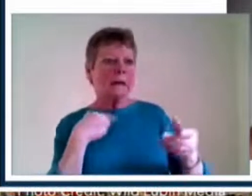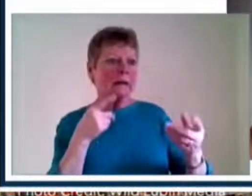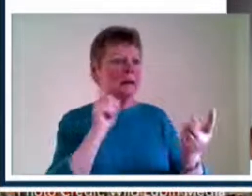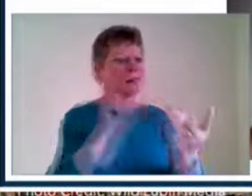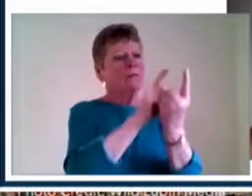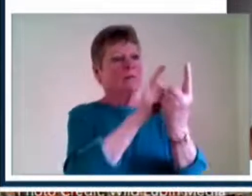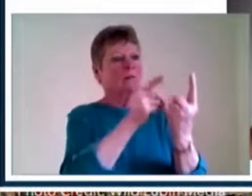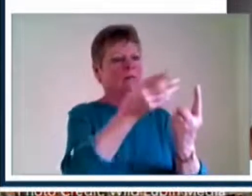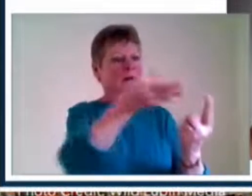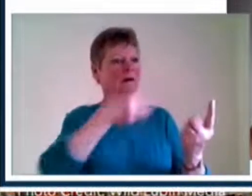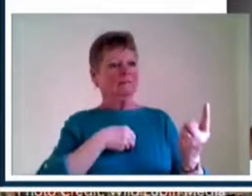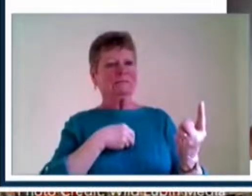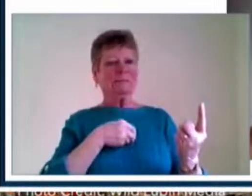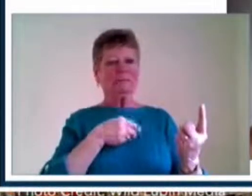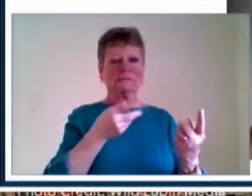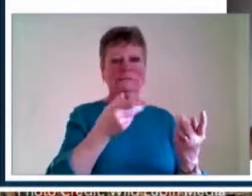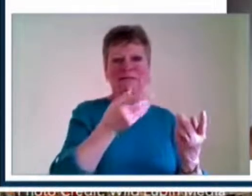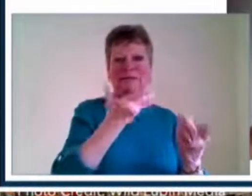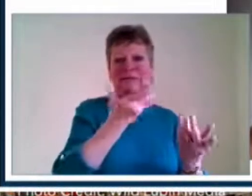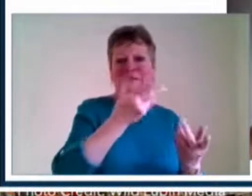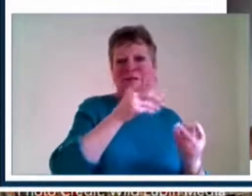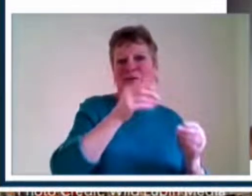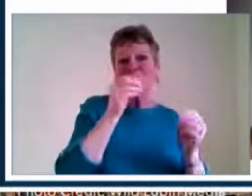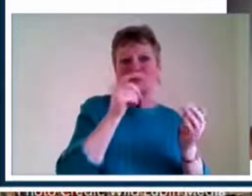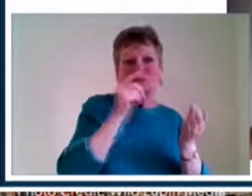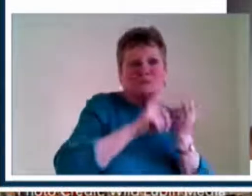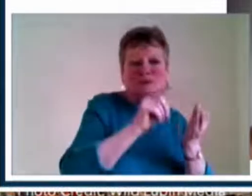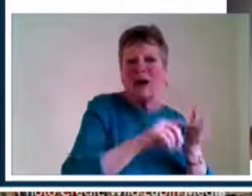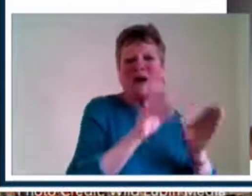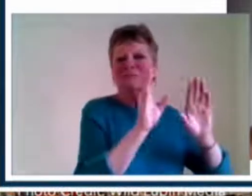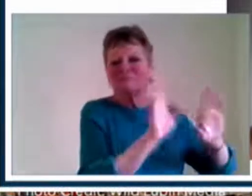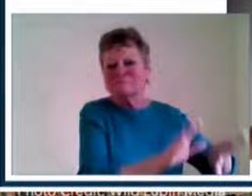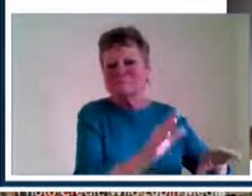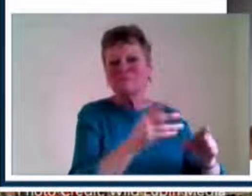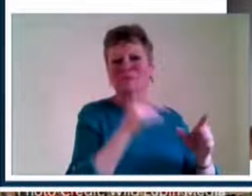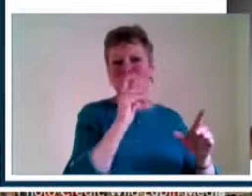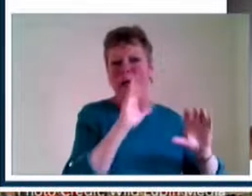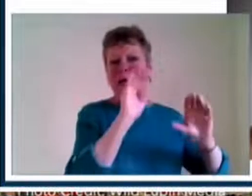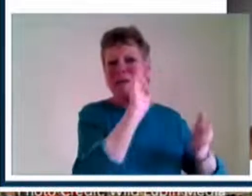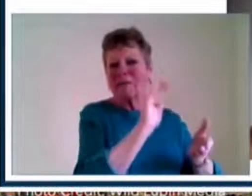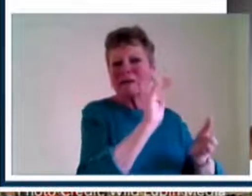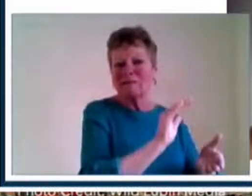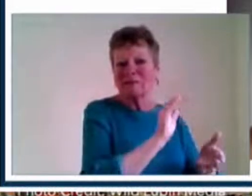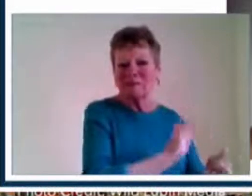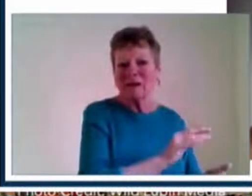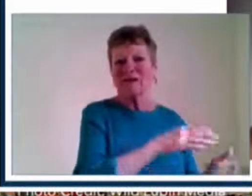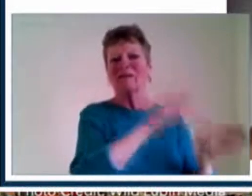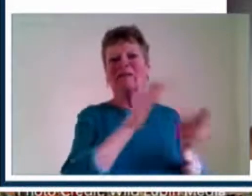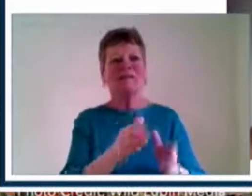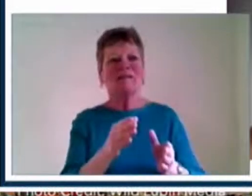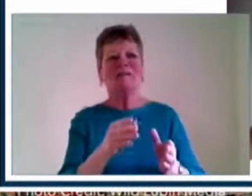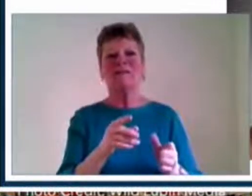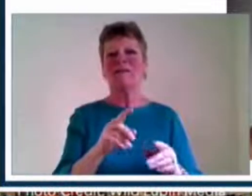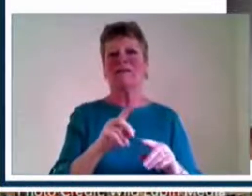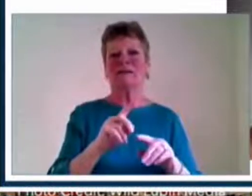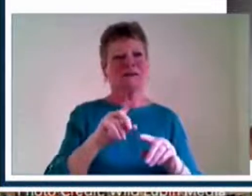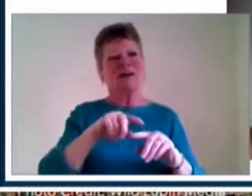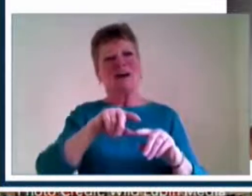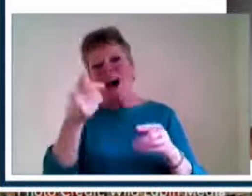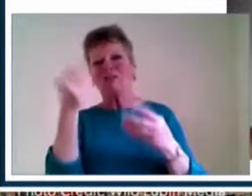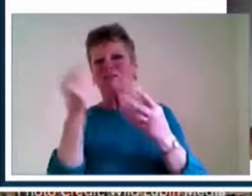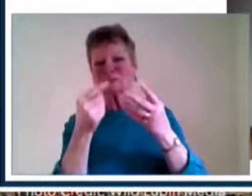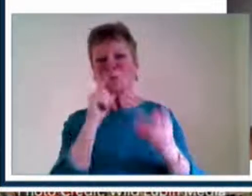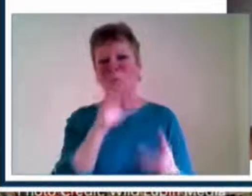outlined, and part of moving forward in the next few weeks is also going to be, along with lifting